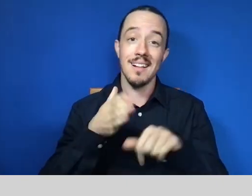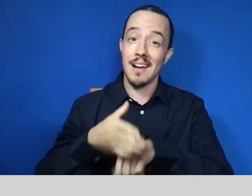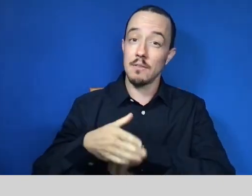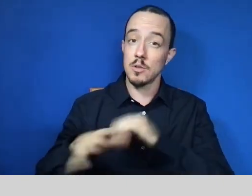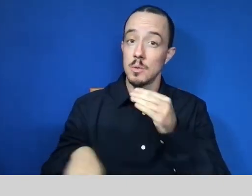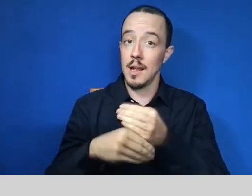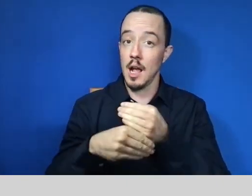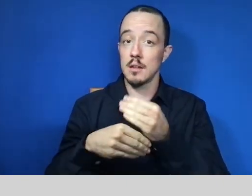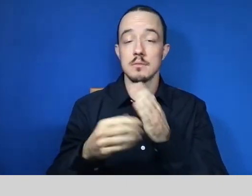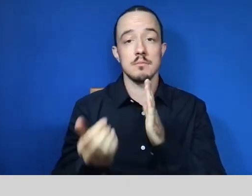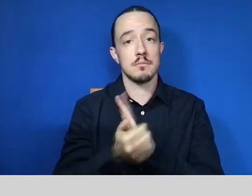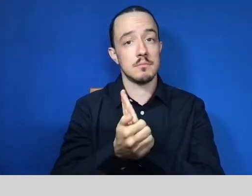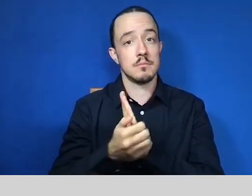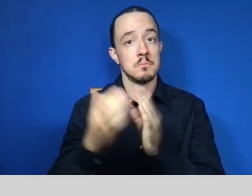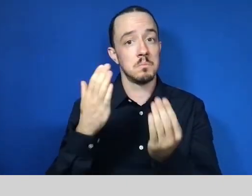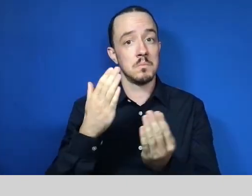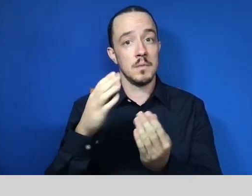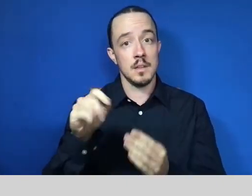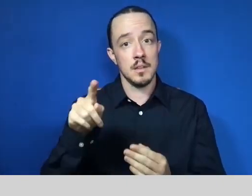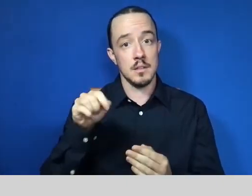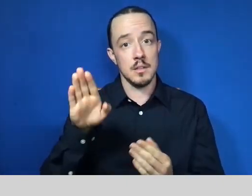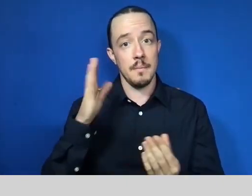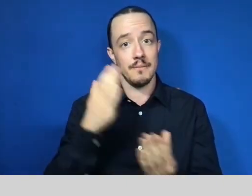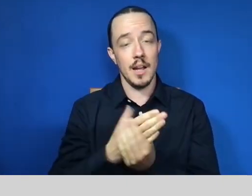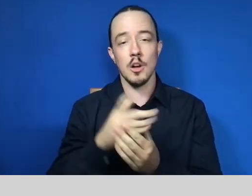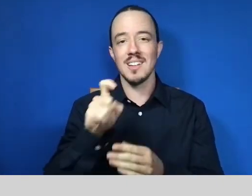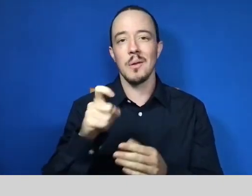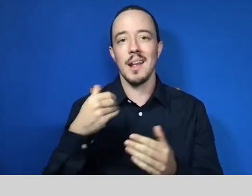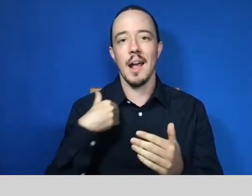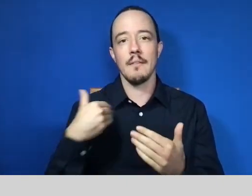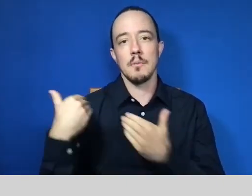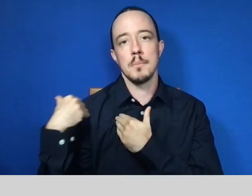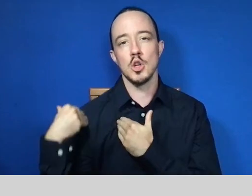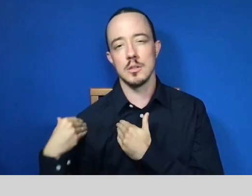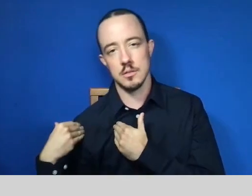files, we now have to maintain the burden of